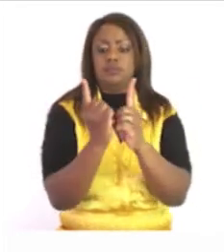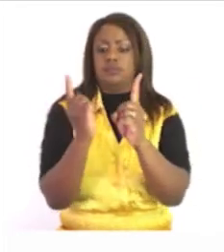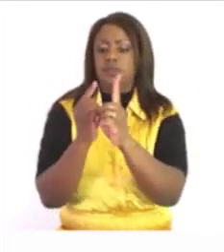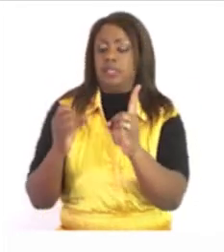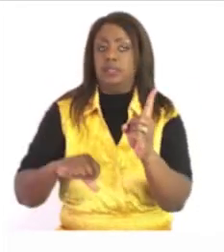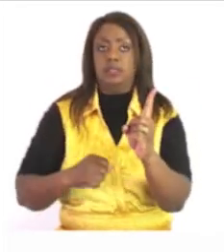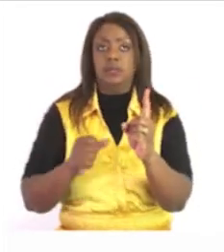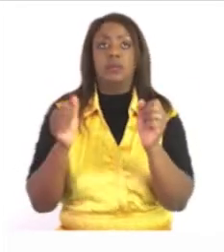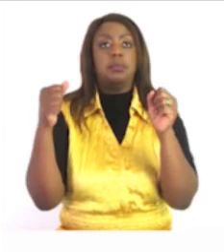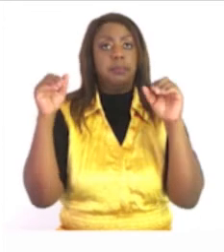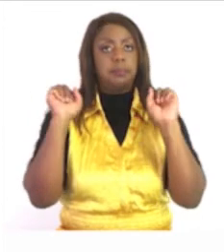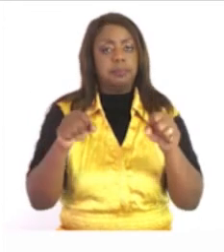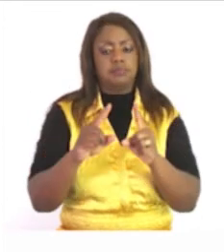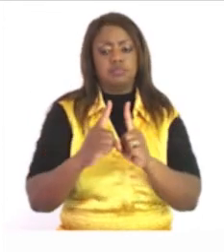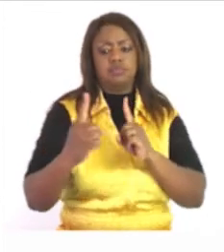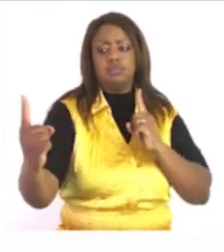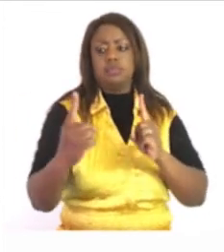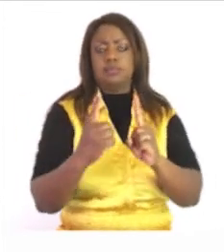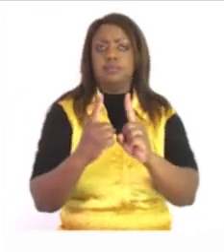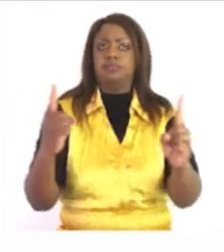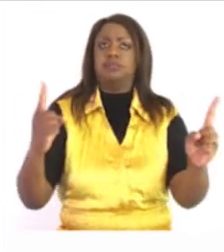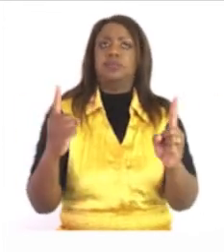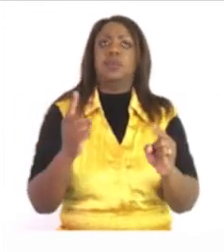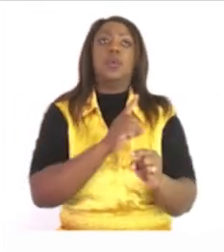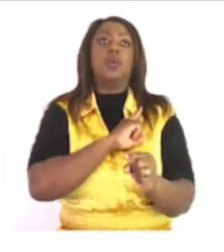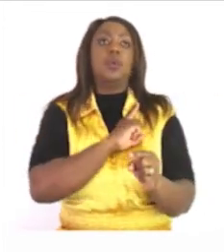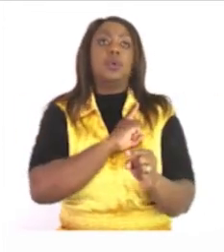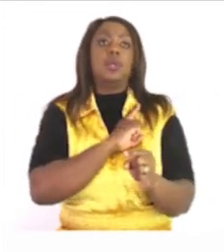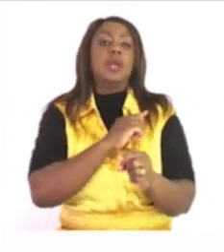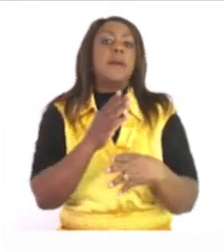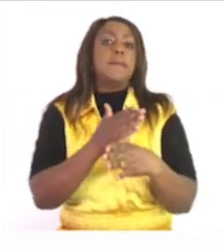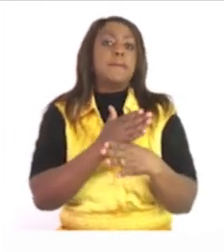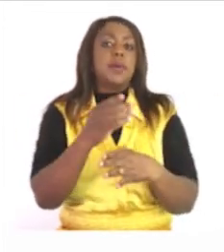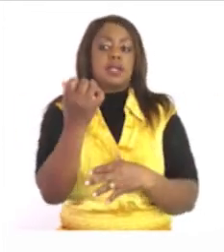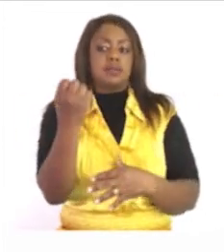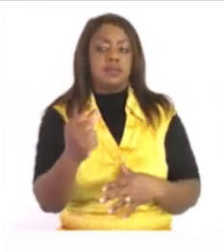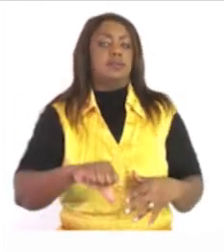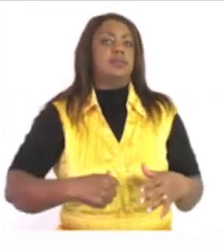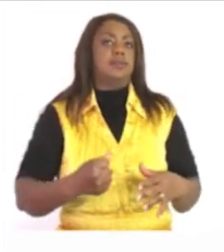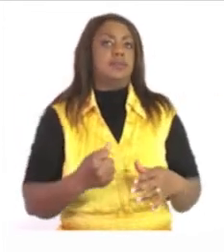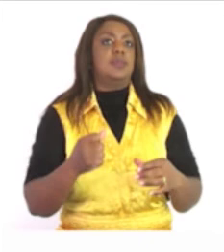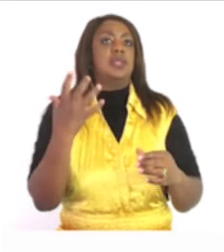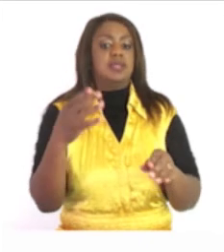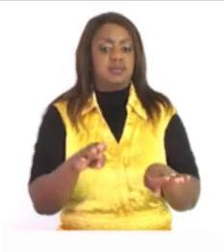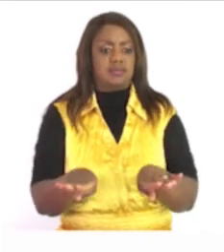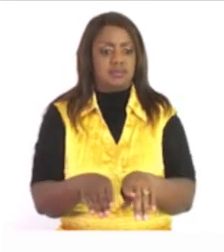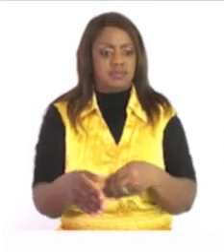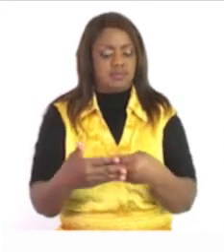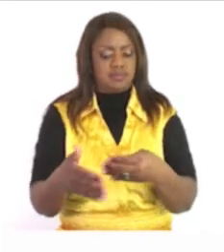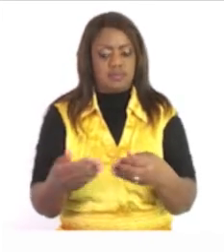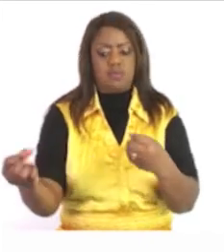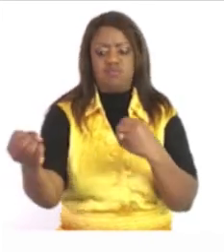elder brother is sick, avoid contact with them. Do not sit next to those people. Otherwise, you can also be infected. And